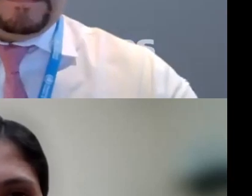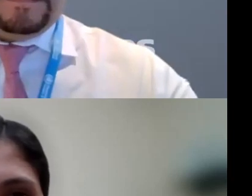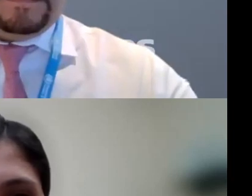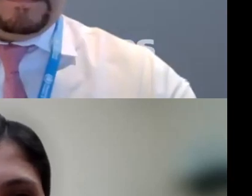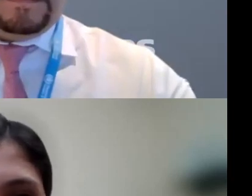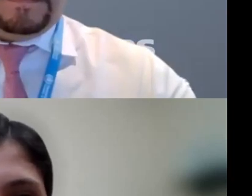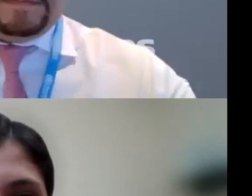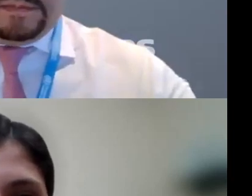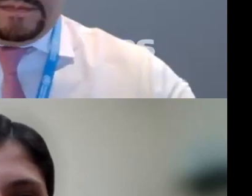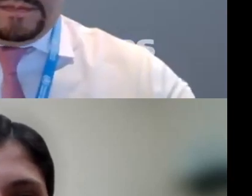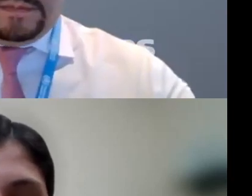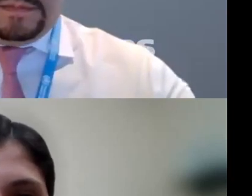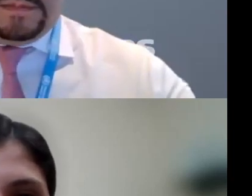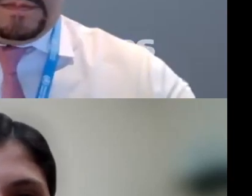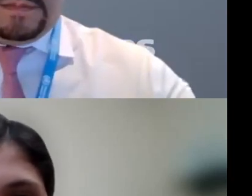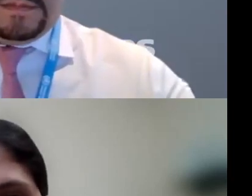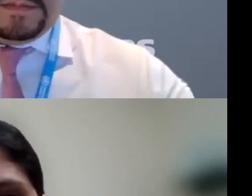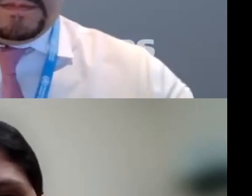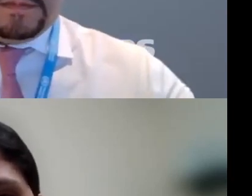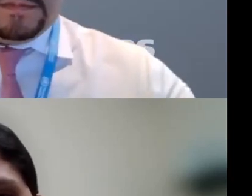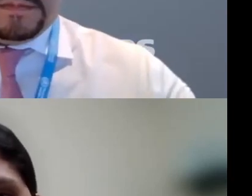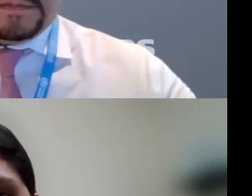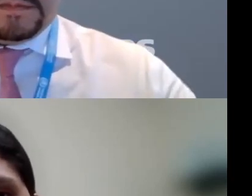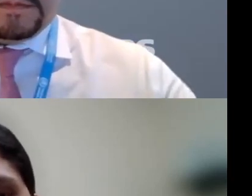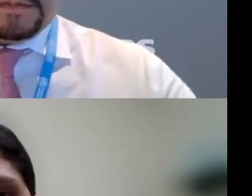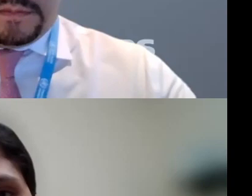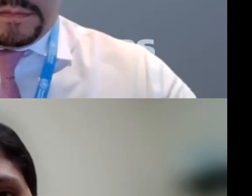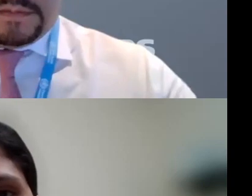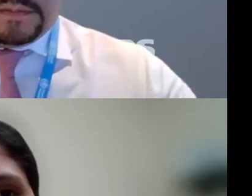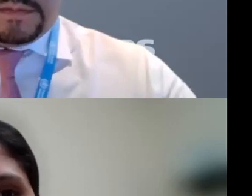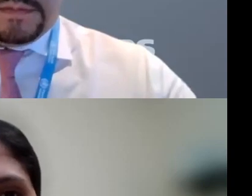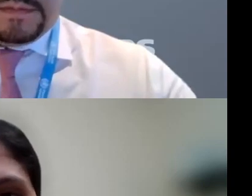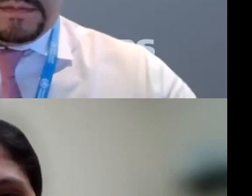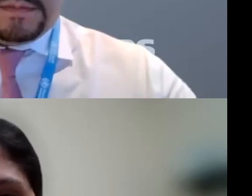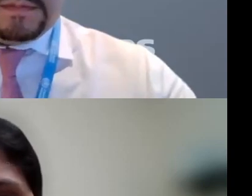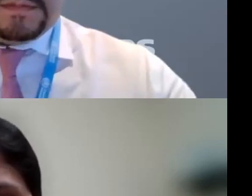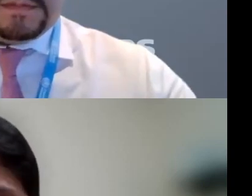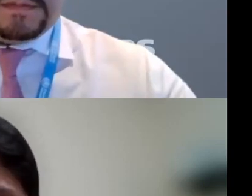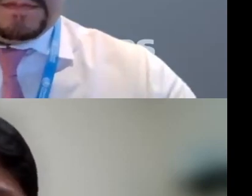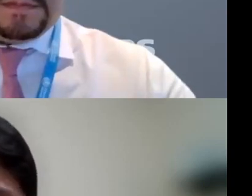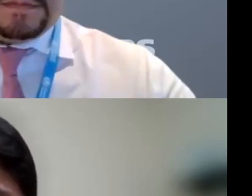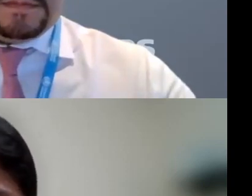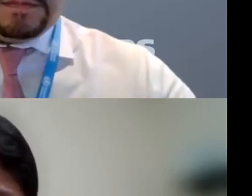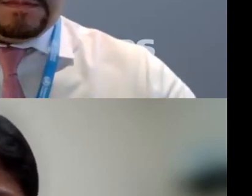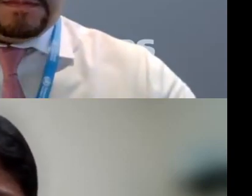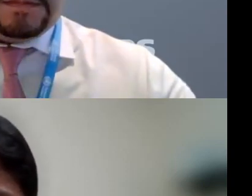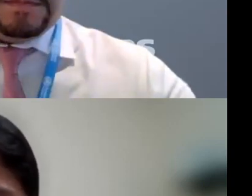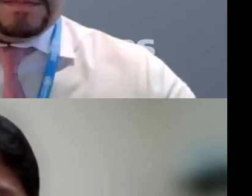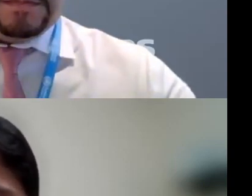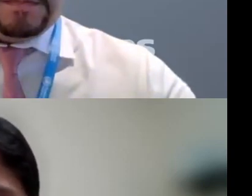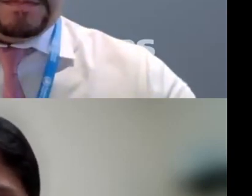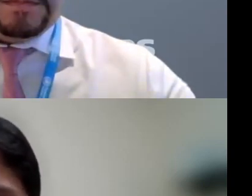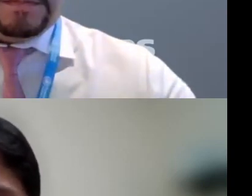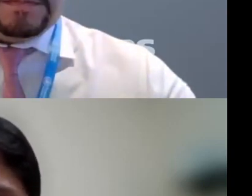situations, and also to have data about who we are, how many are of